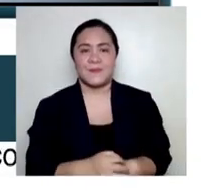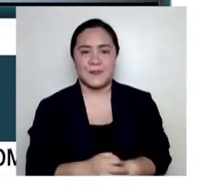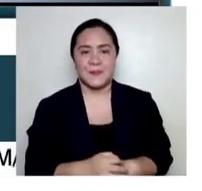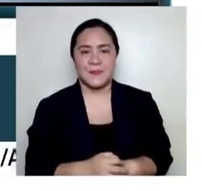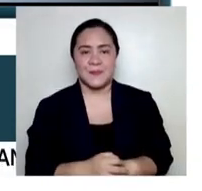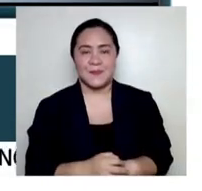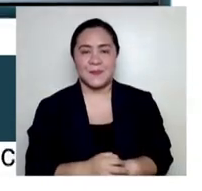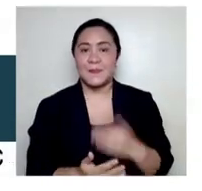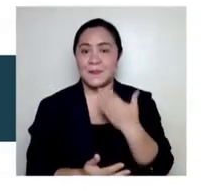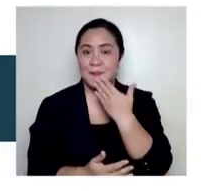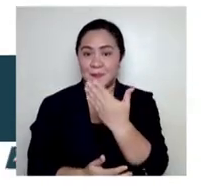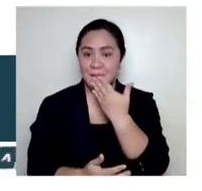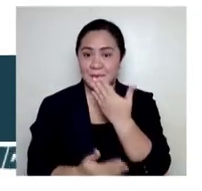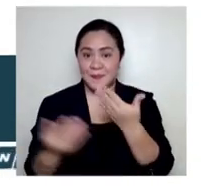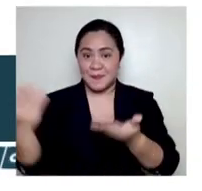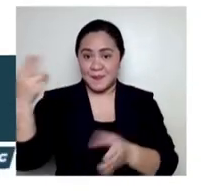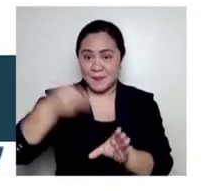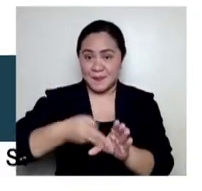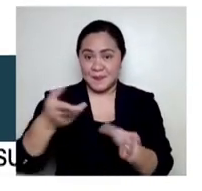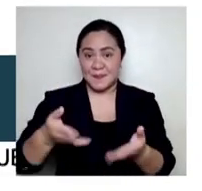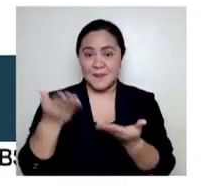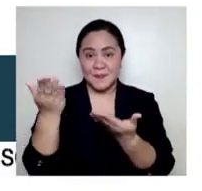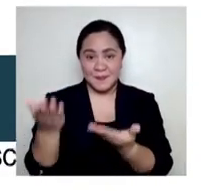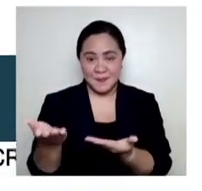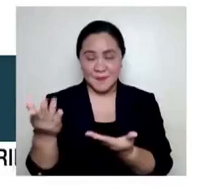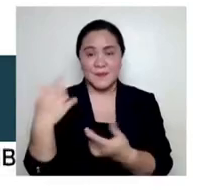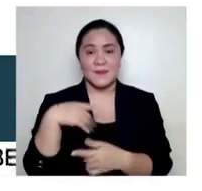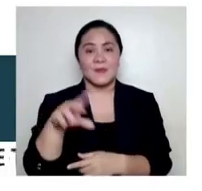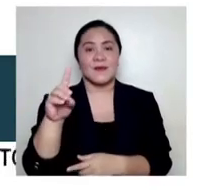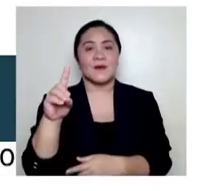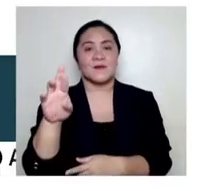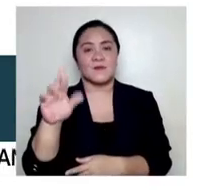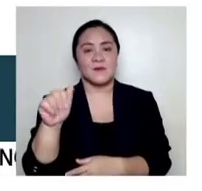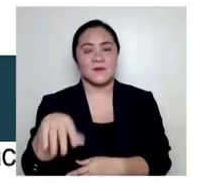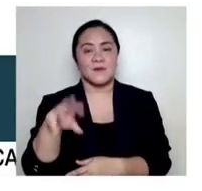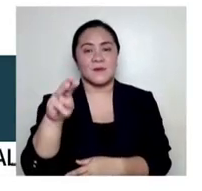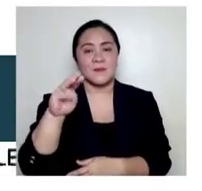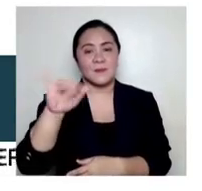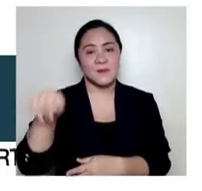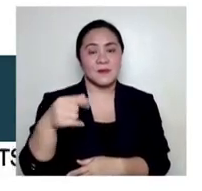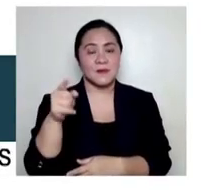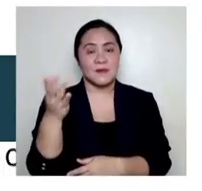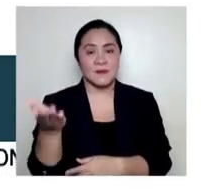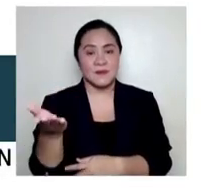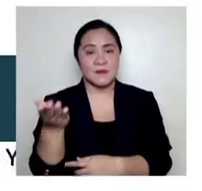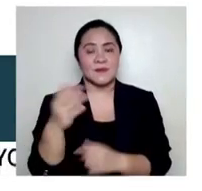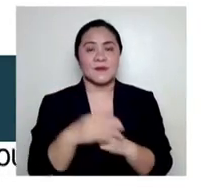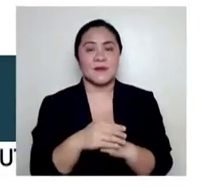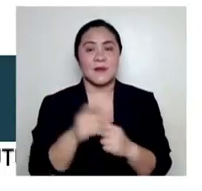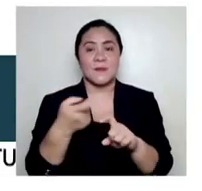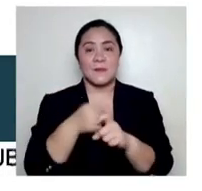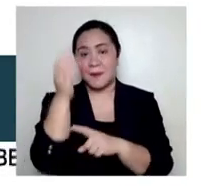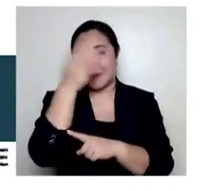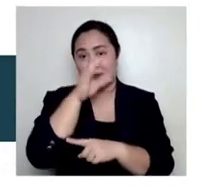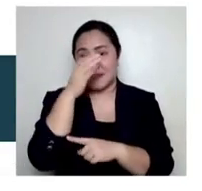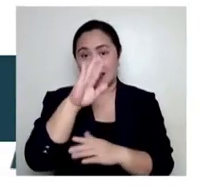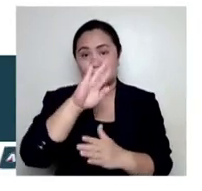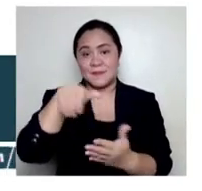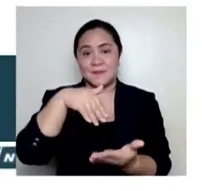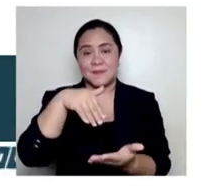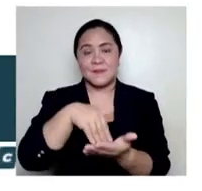Thank you for joining us today. We're going to have to leave it at that. Dr. Mary Jean Loretta there, DOH Central Visayas spokesperson. We appreciate you coming to the